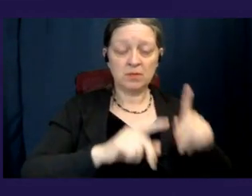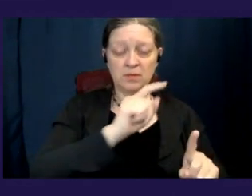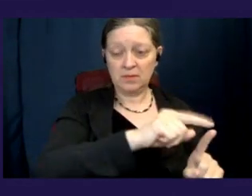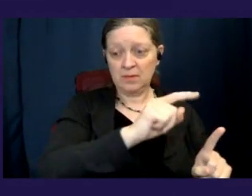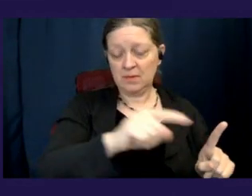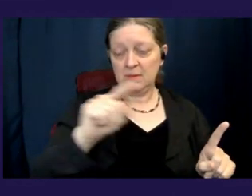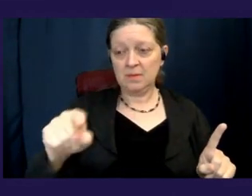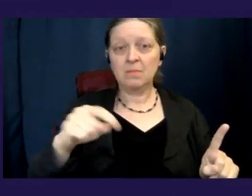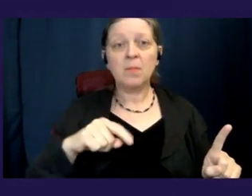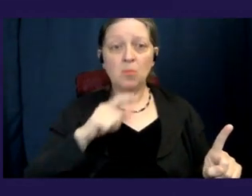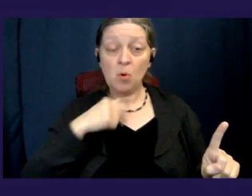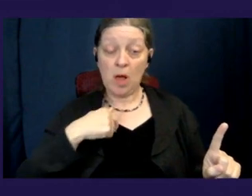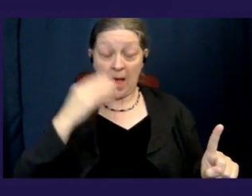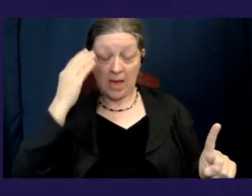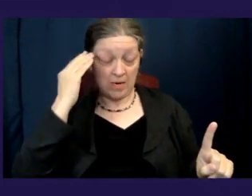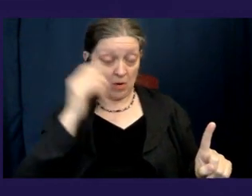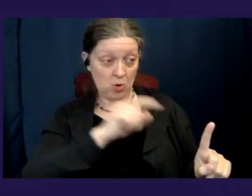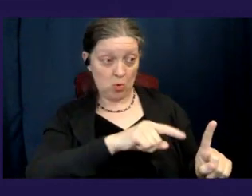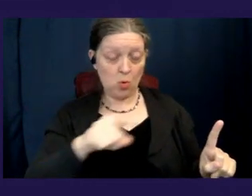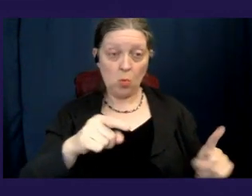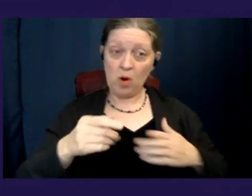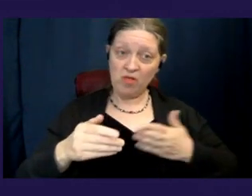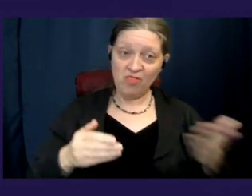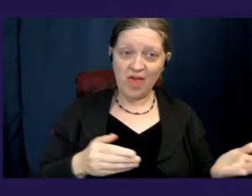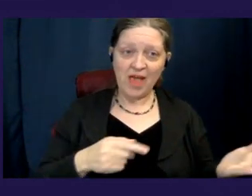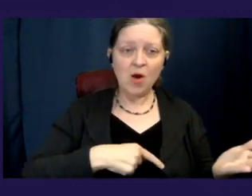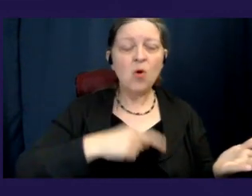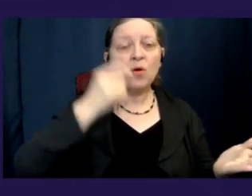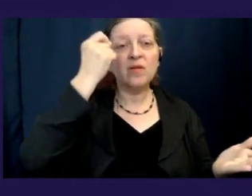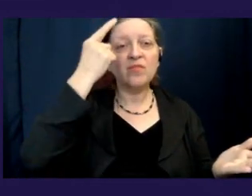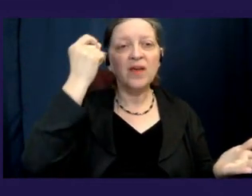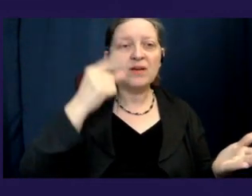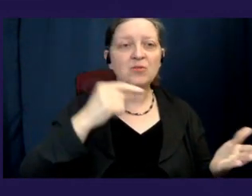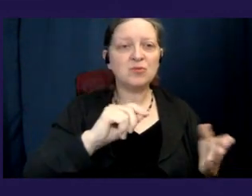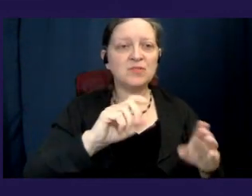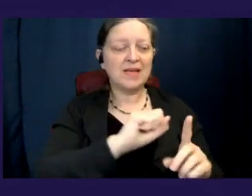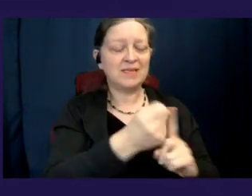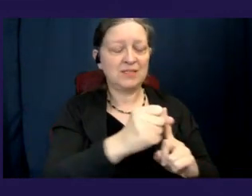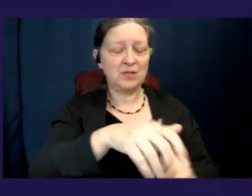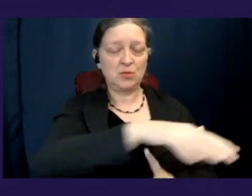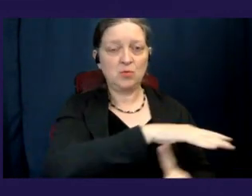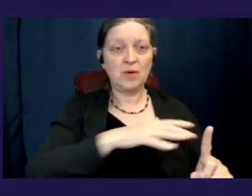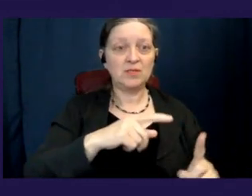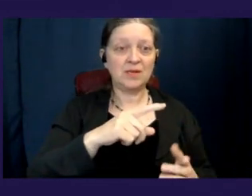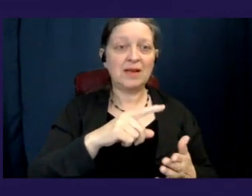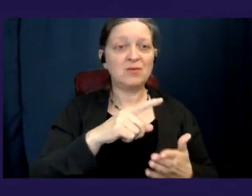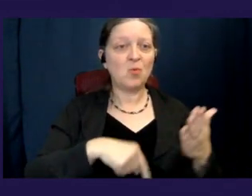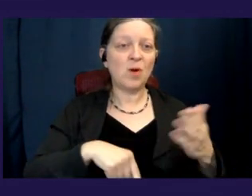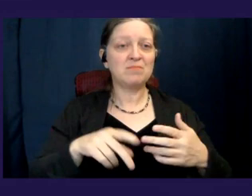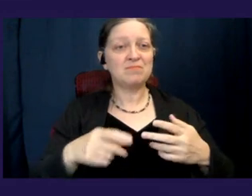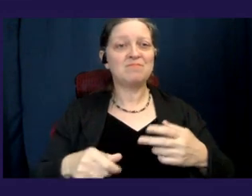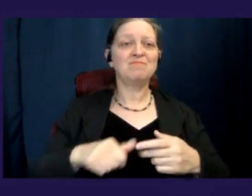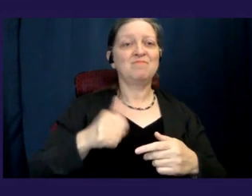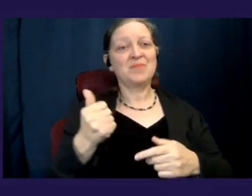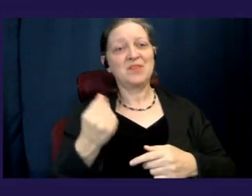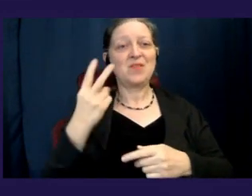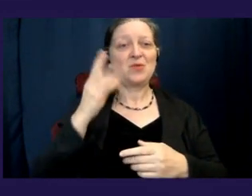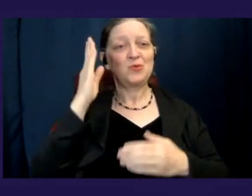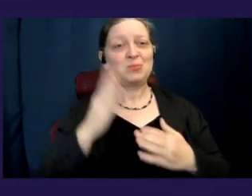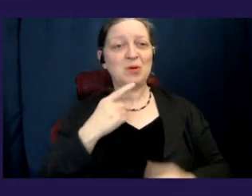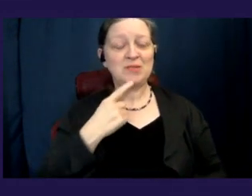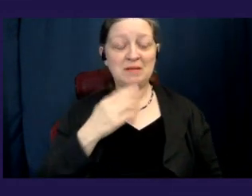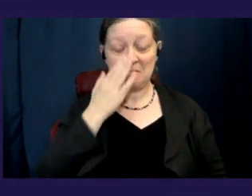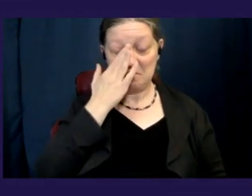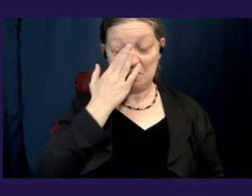I know, who are boots on the ground and understand the position, and then yeah, what they said. All right, perfect. And then